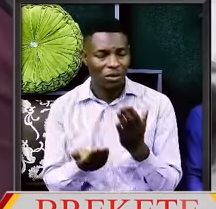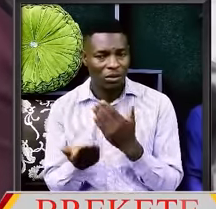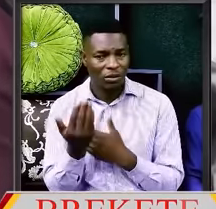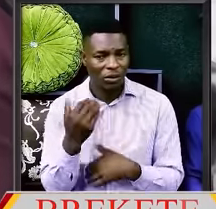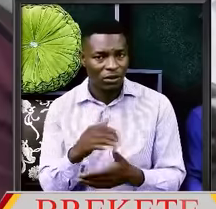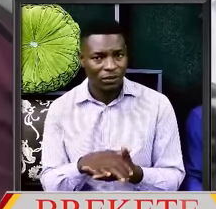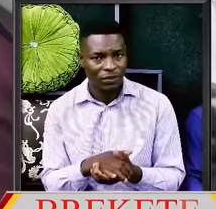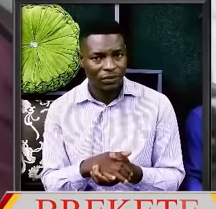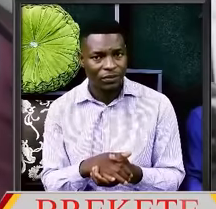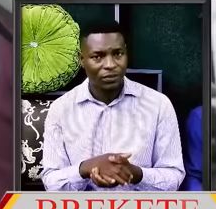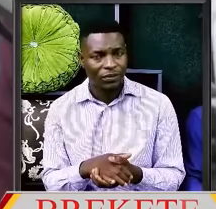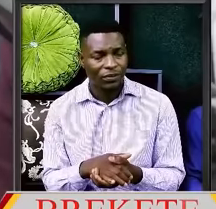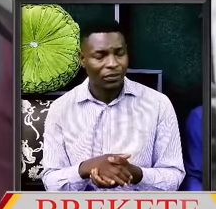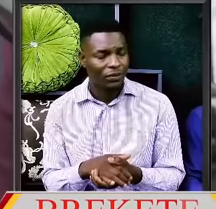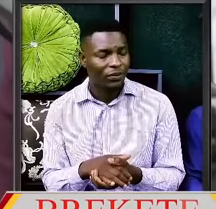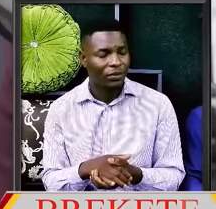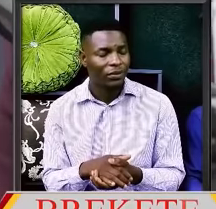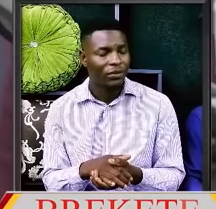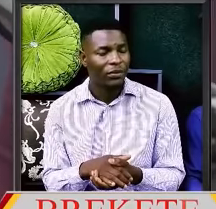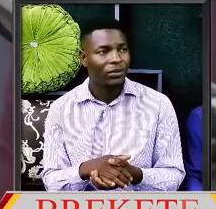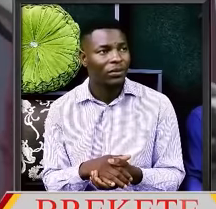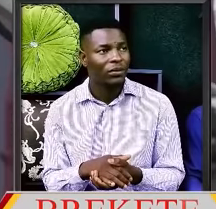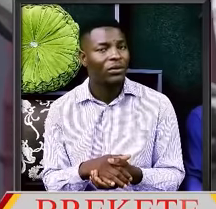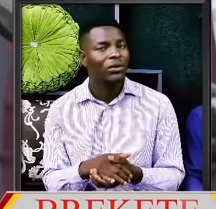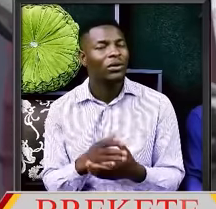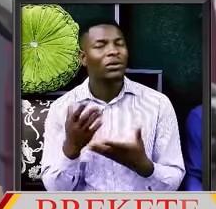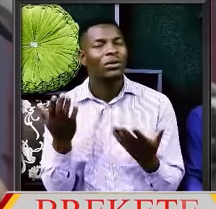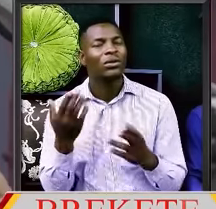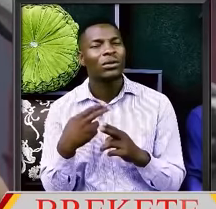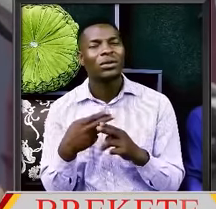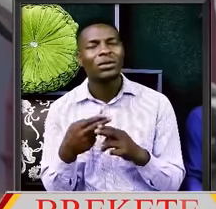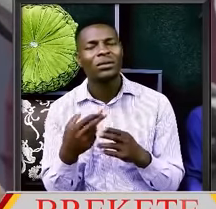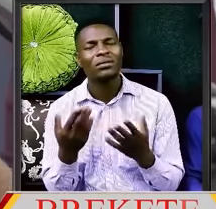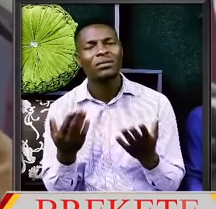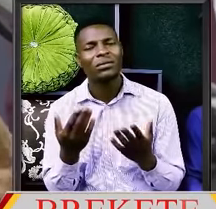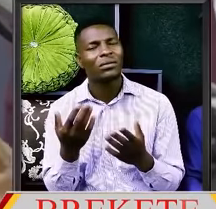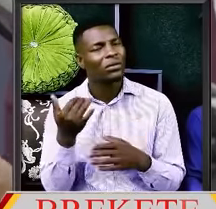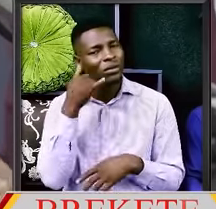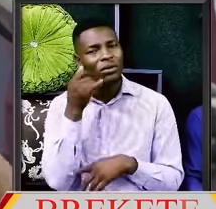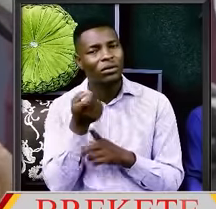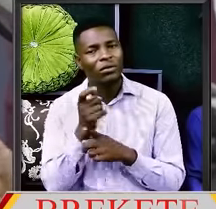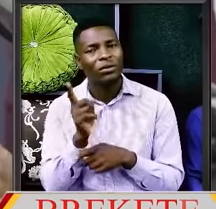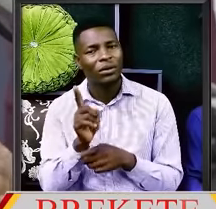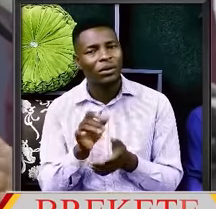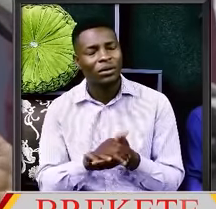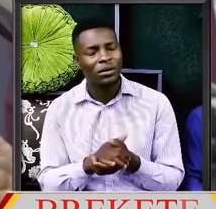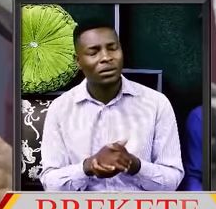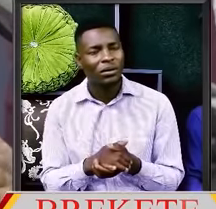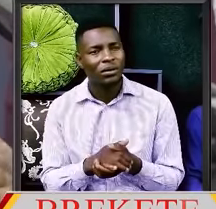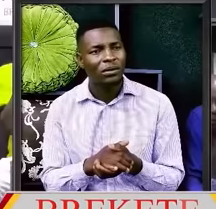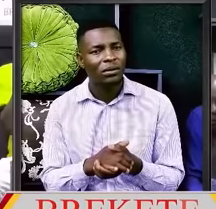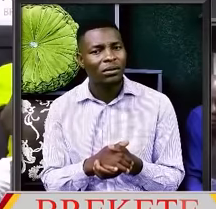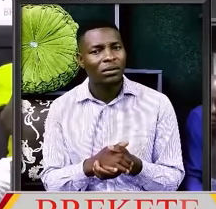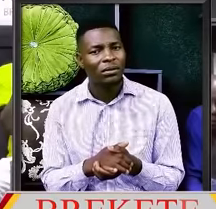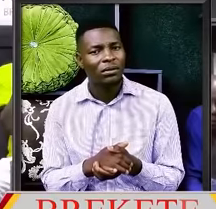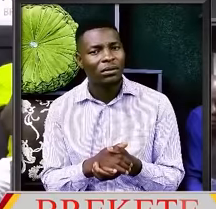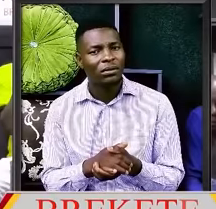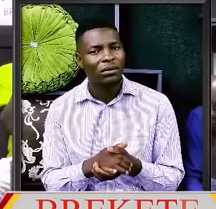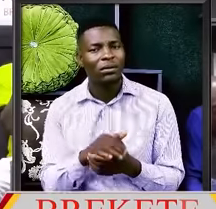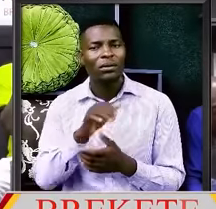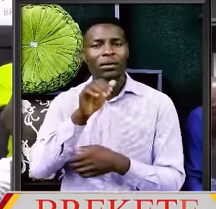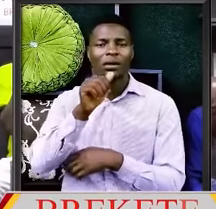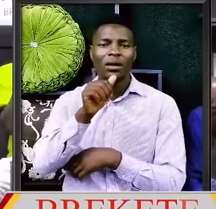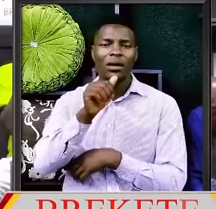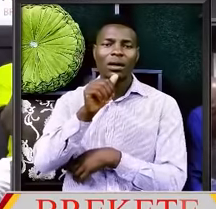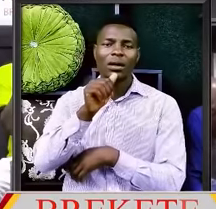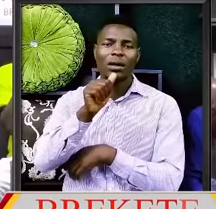morning. Good morning. Yeah, waiting be your name. Where you deva know from? Waiting be your contributor. My name is Abiola.